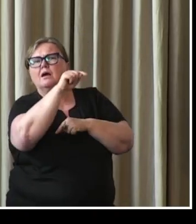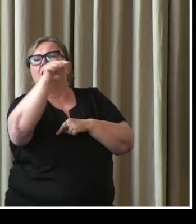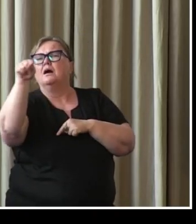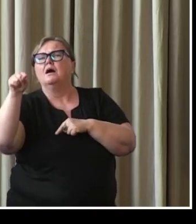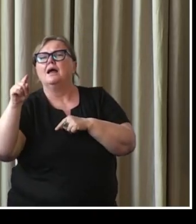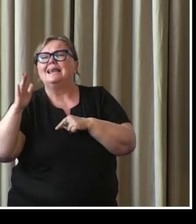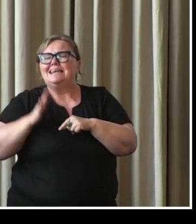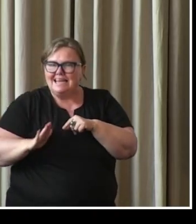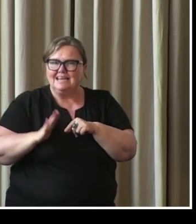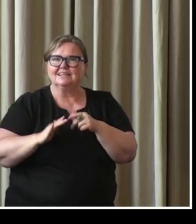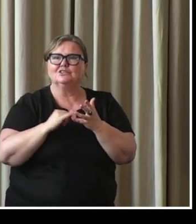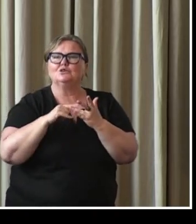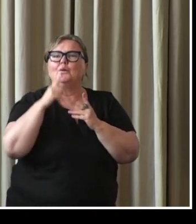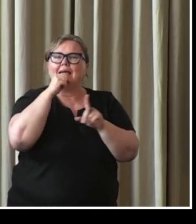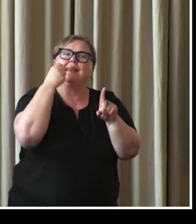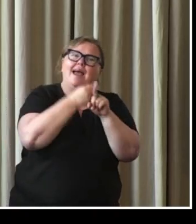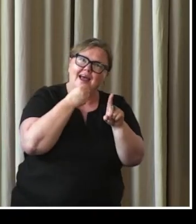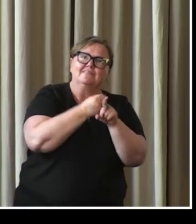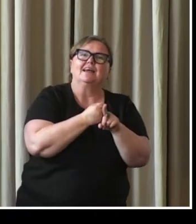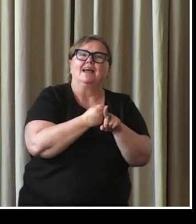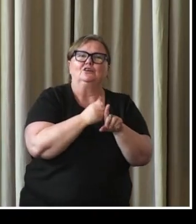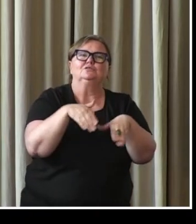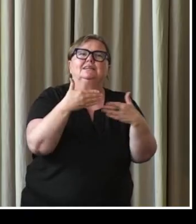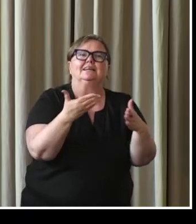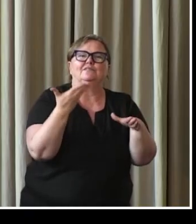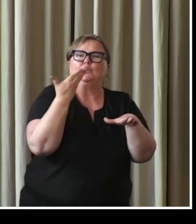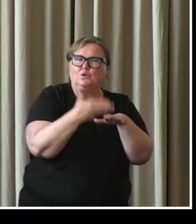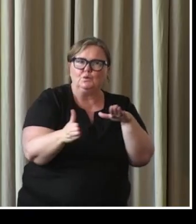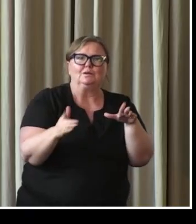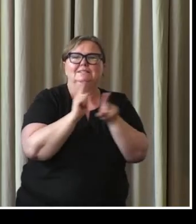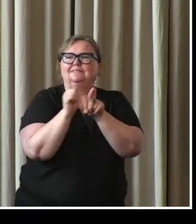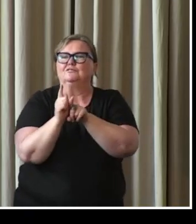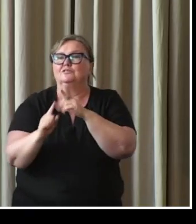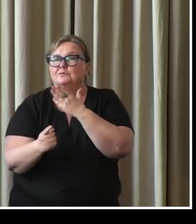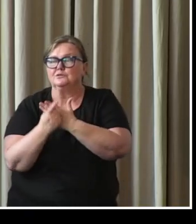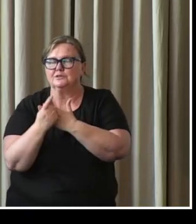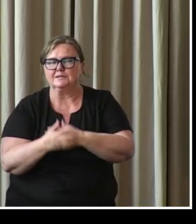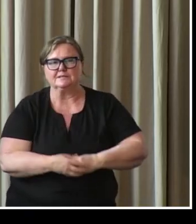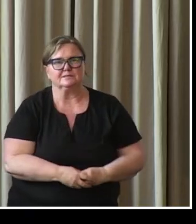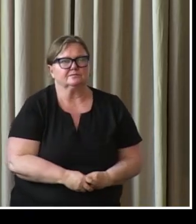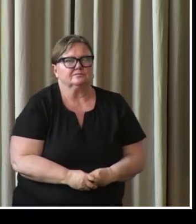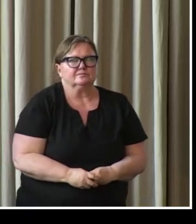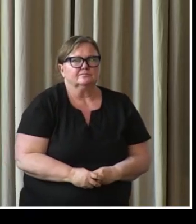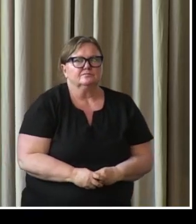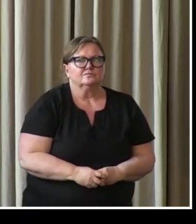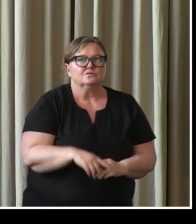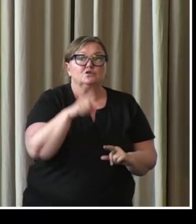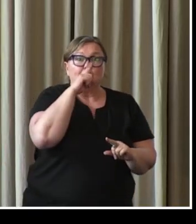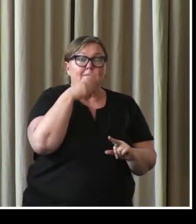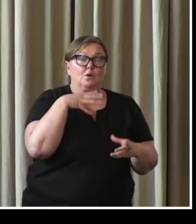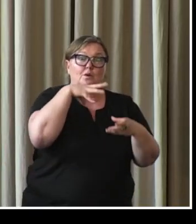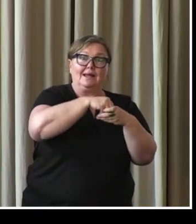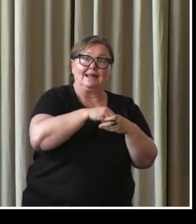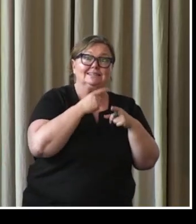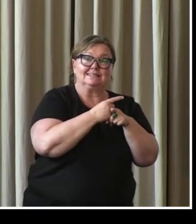needed so that we can advocate for the delivery of new and expanded opportunities. So those of you who might join in that discussion, we're